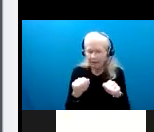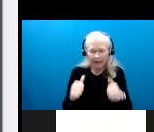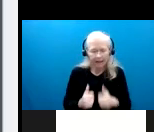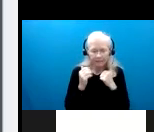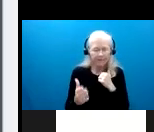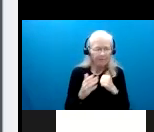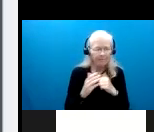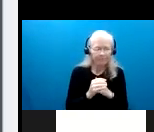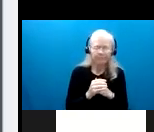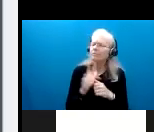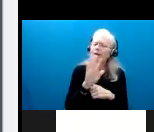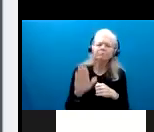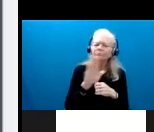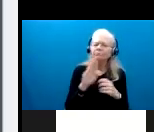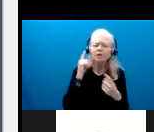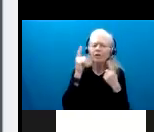this one?